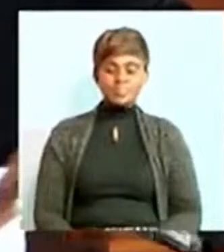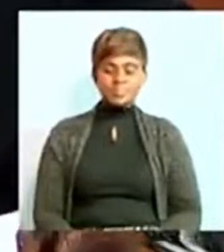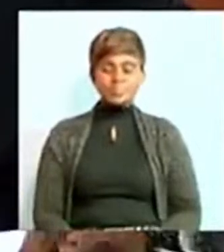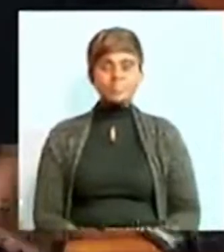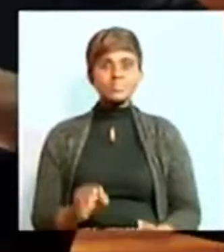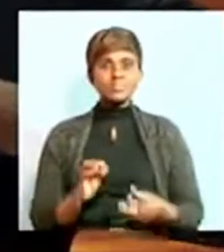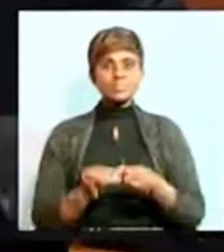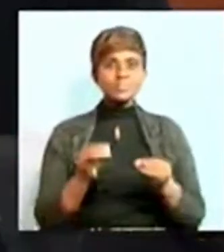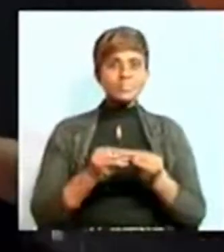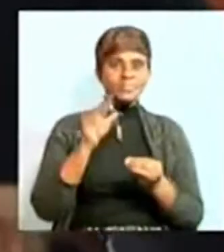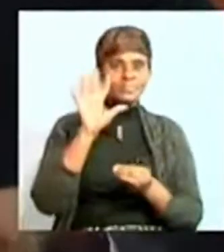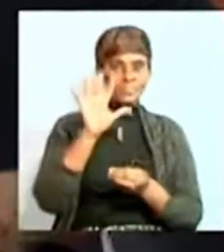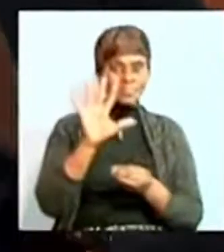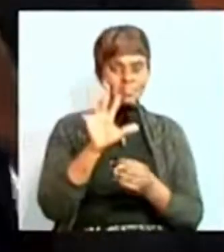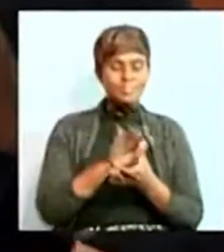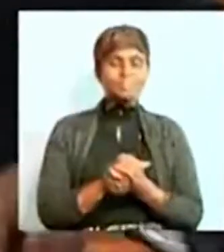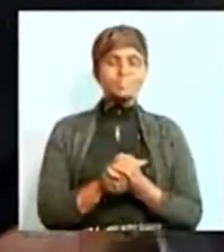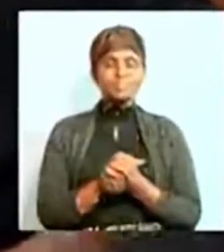5,